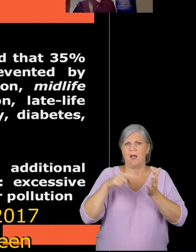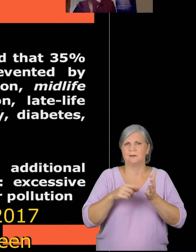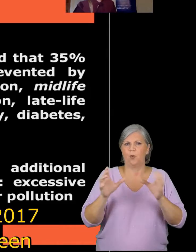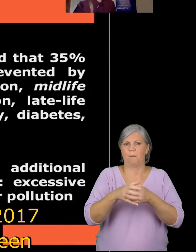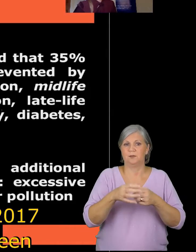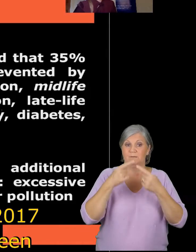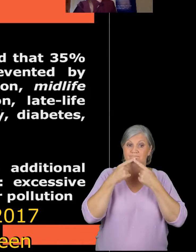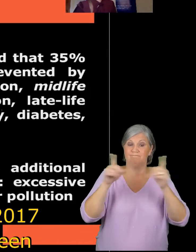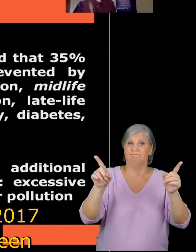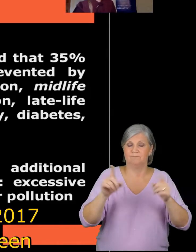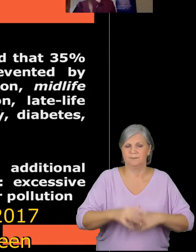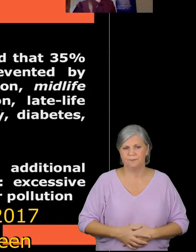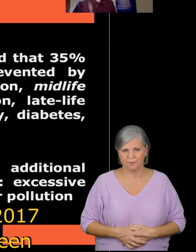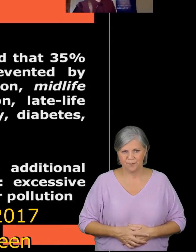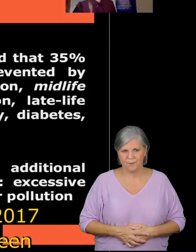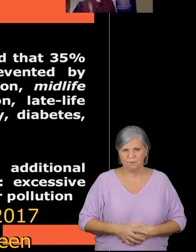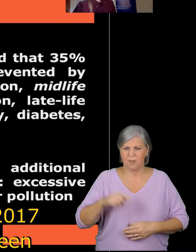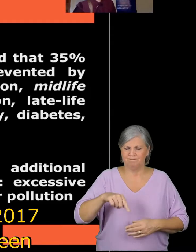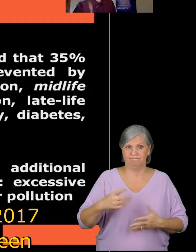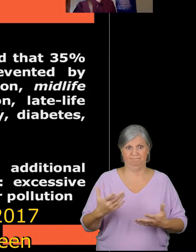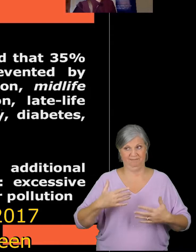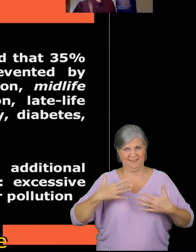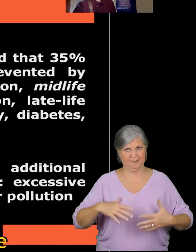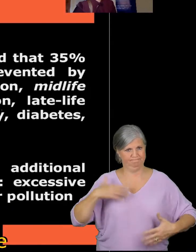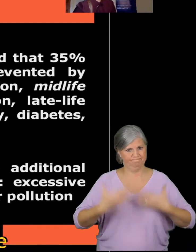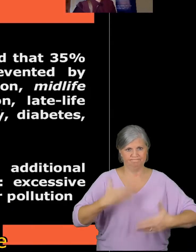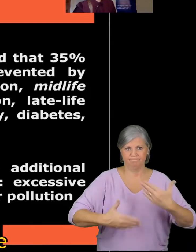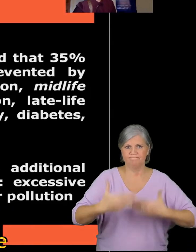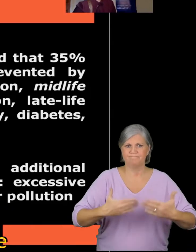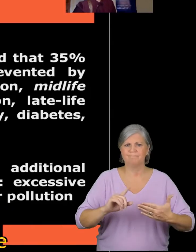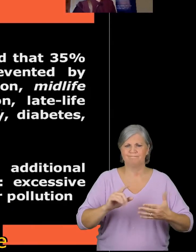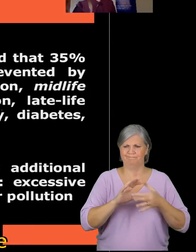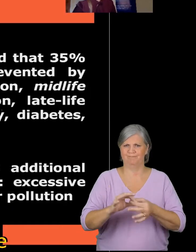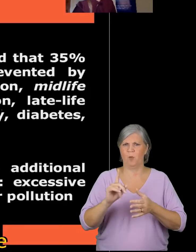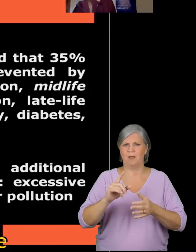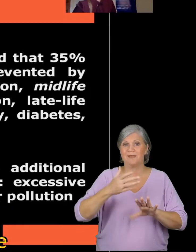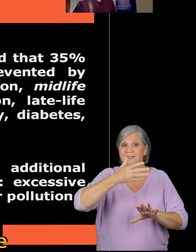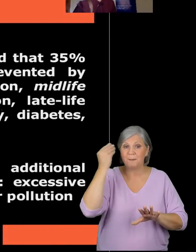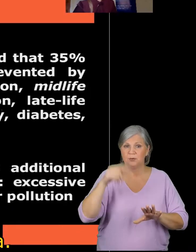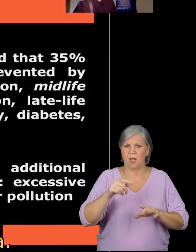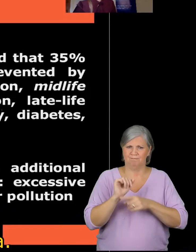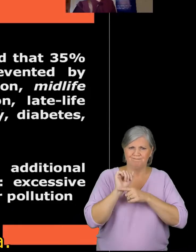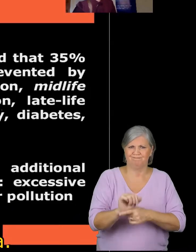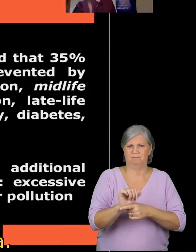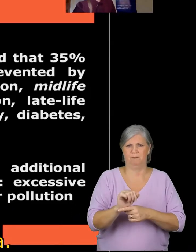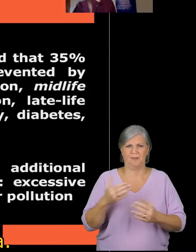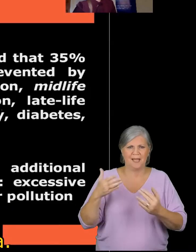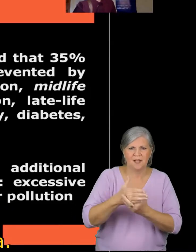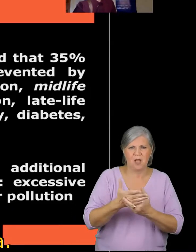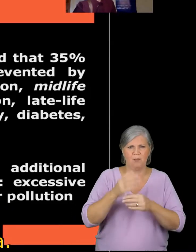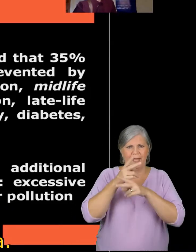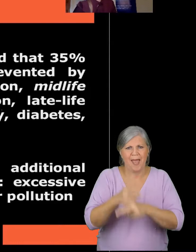Since the findings of the 2017 report, hearing loss has been considered to be a potentially modifiable risk factor for